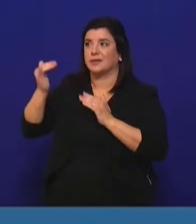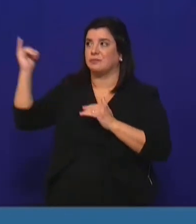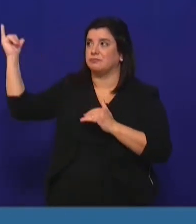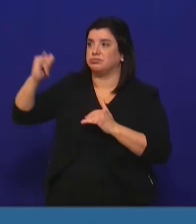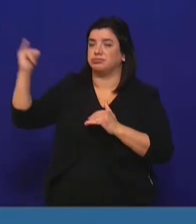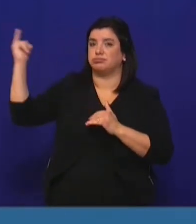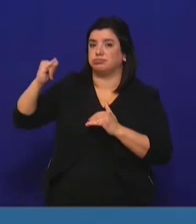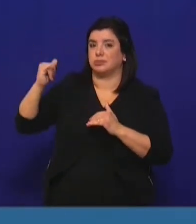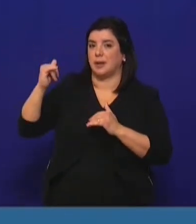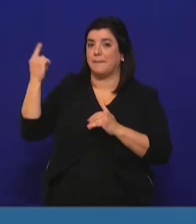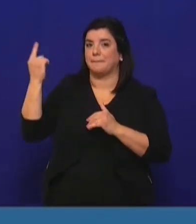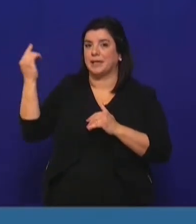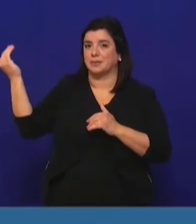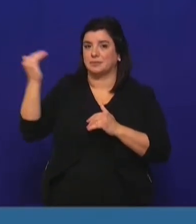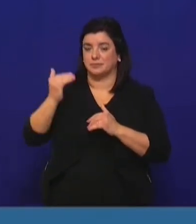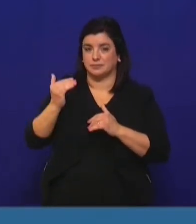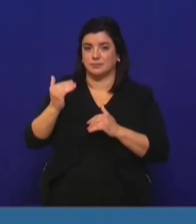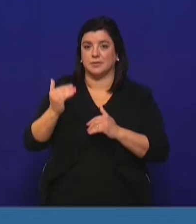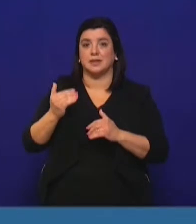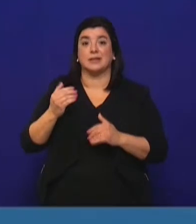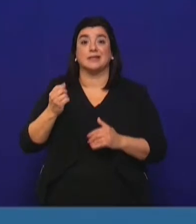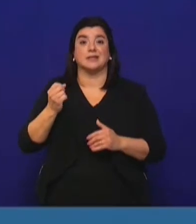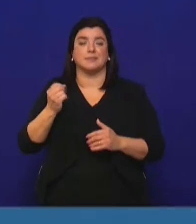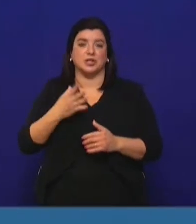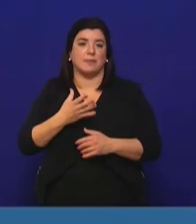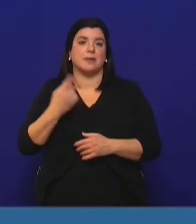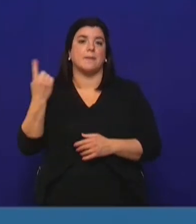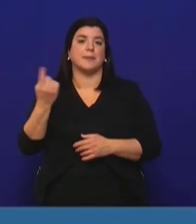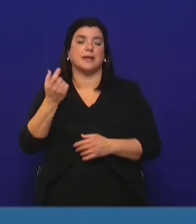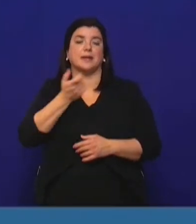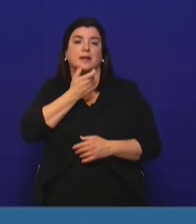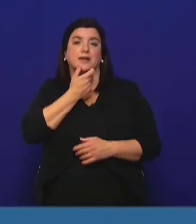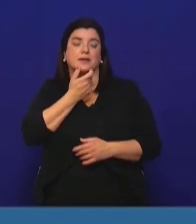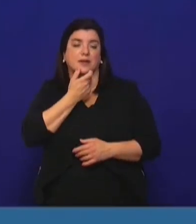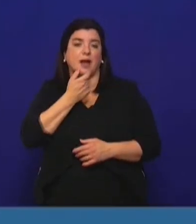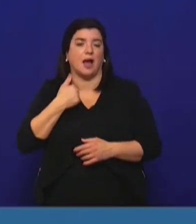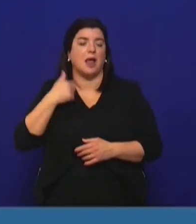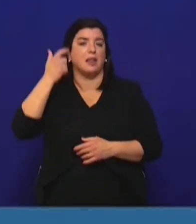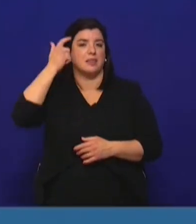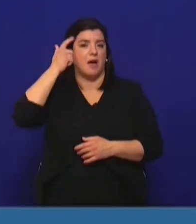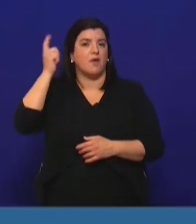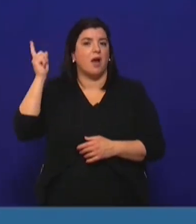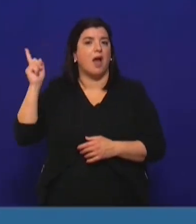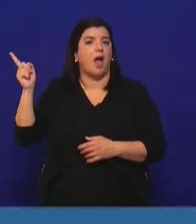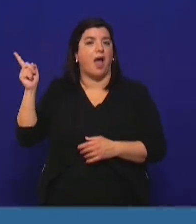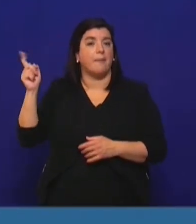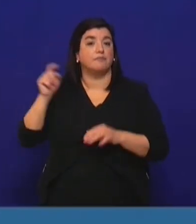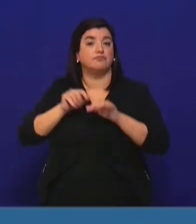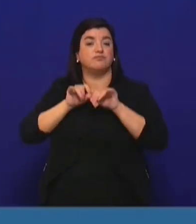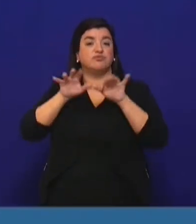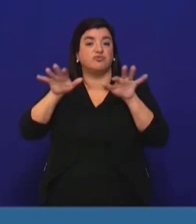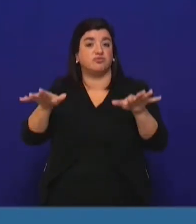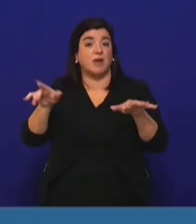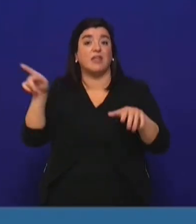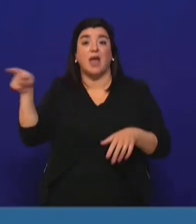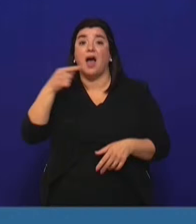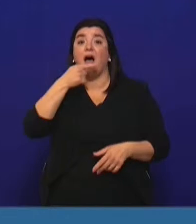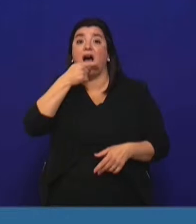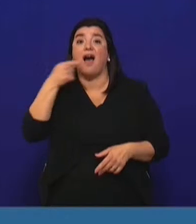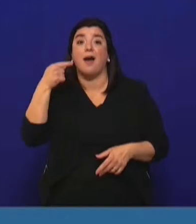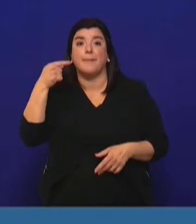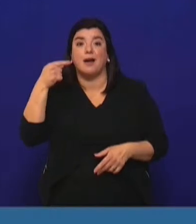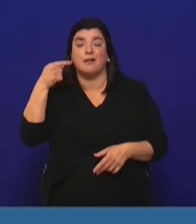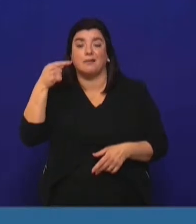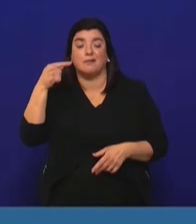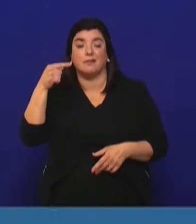fejn nafu li hemm il-varjant, pereżempju l-Ingilterra, fejn nafu li hemm il-varjant li qed jinfirex, dak huwa red zone, jiġifieri